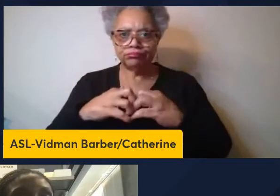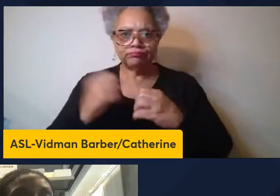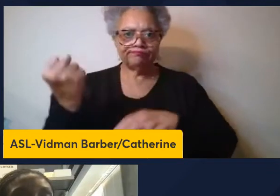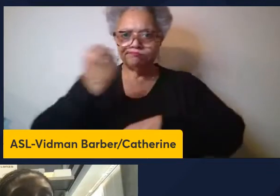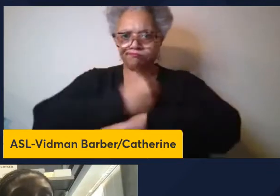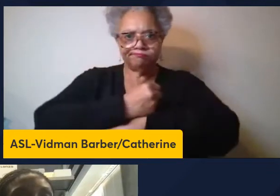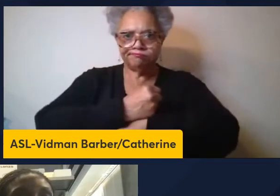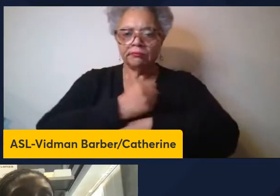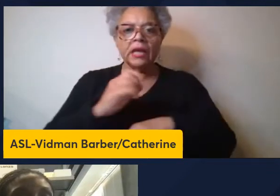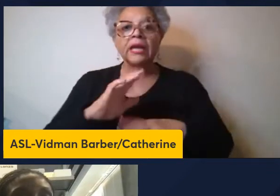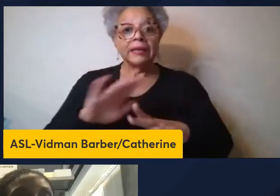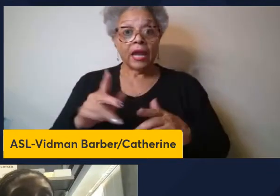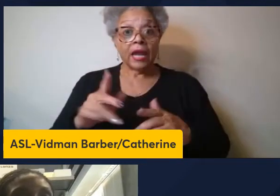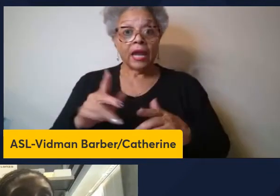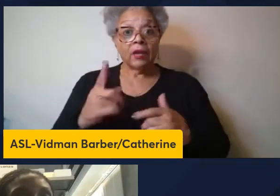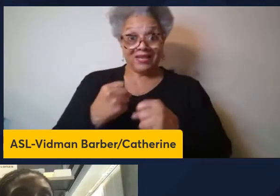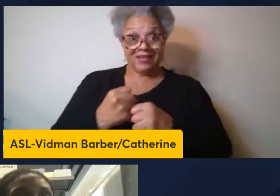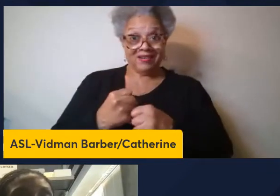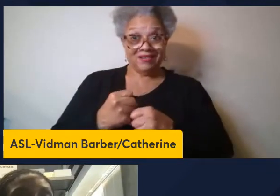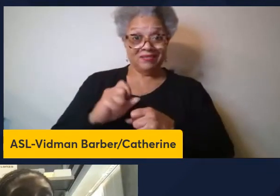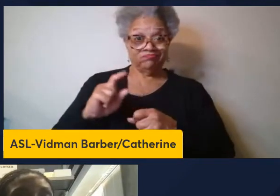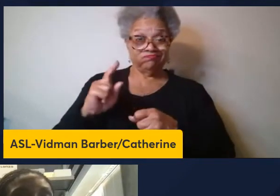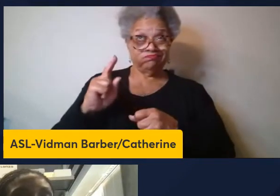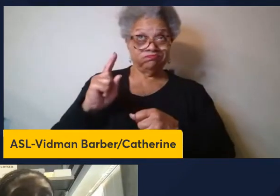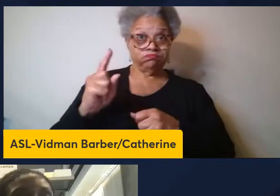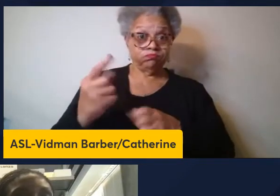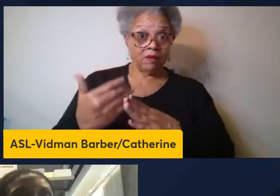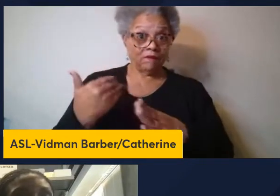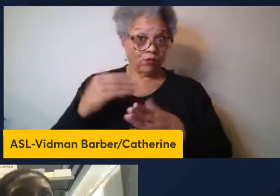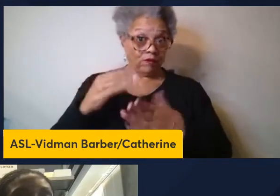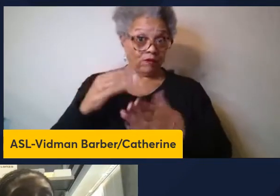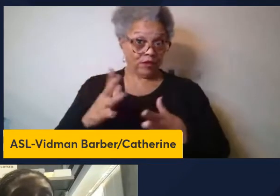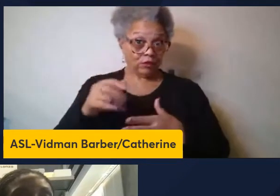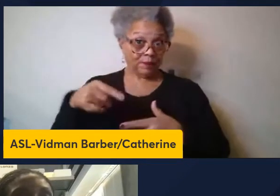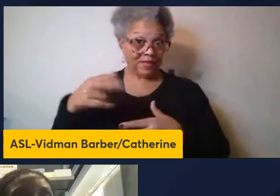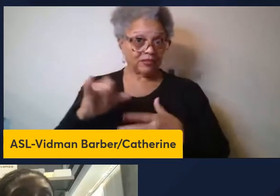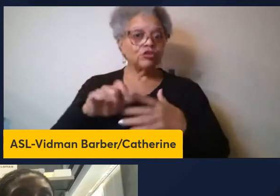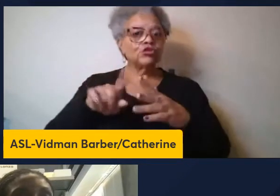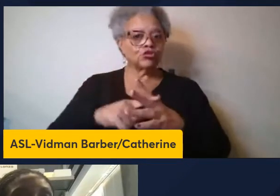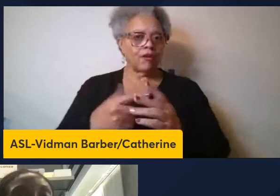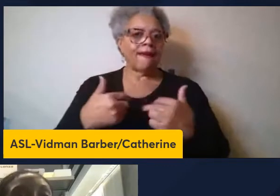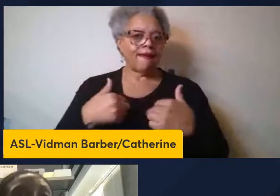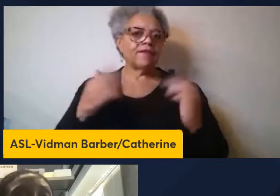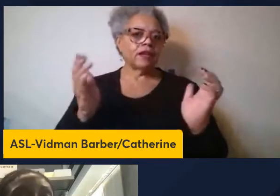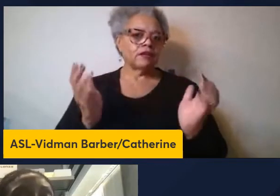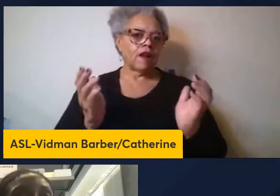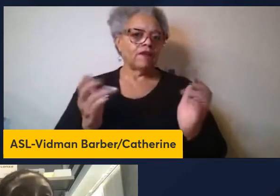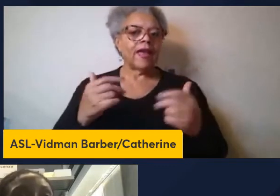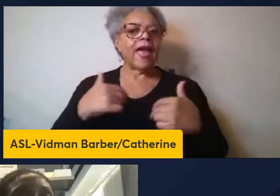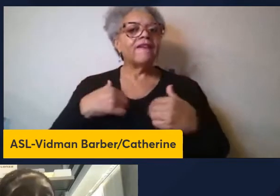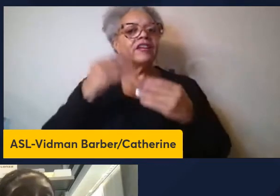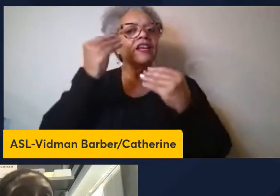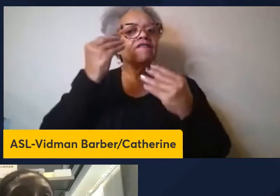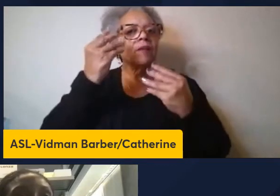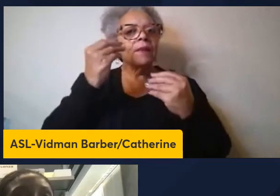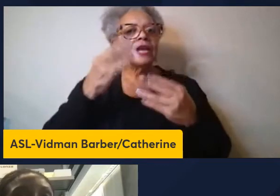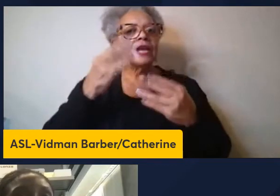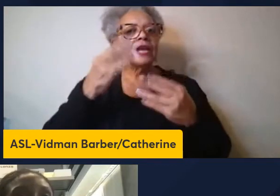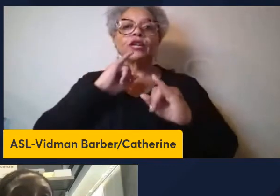that 1 year out is the time for you to maybe start having conversations, having informational